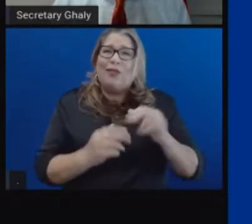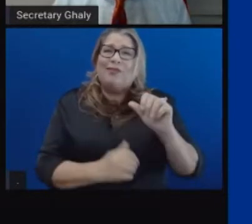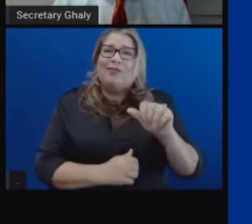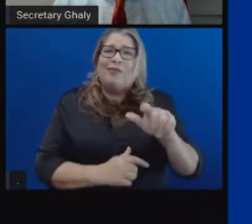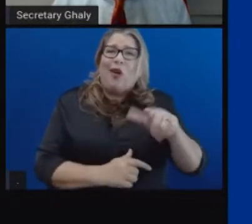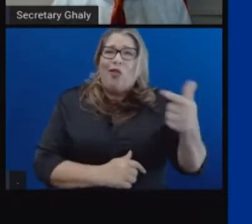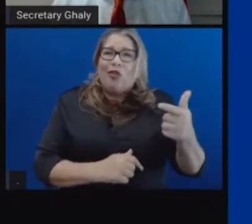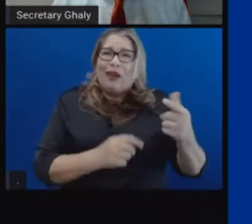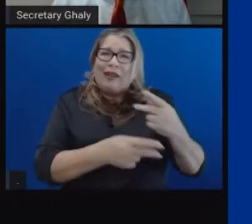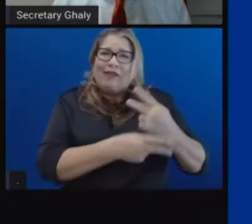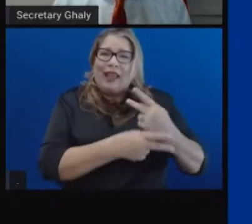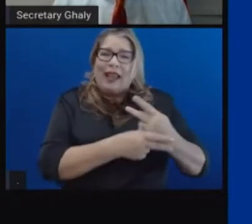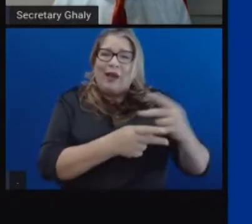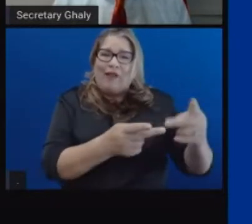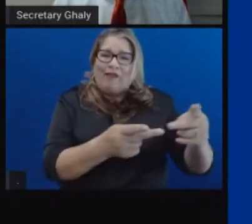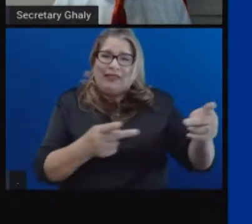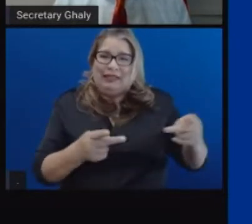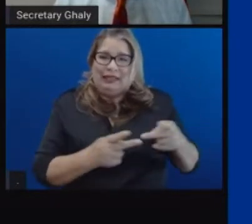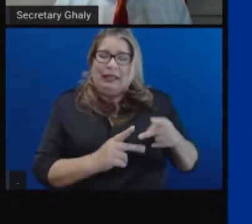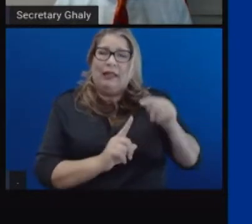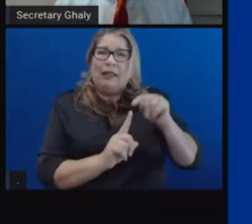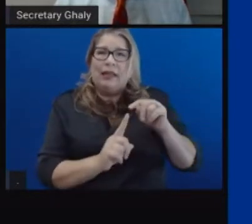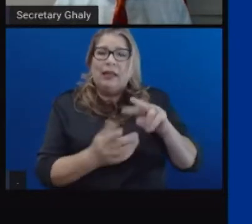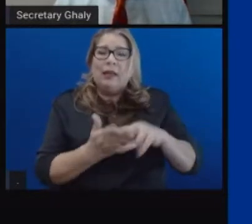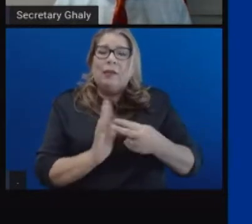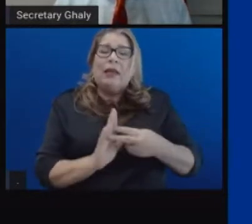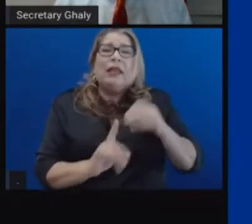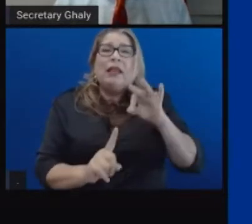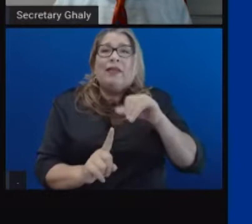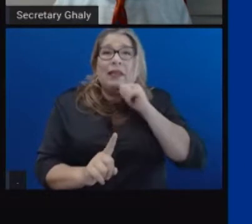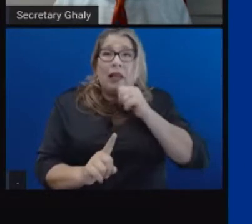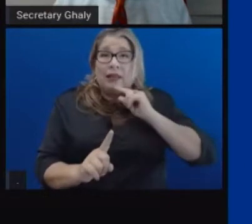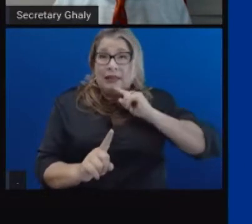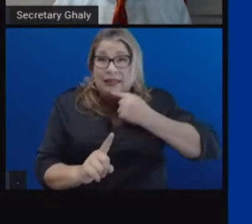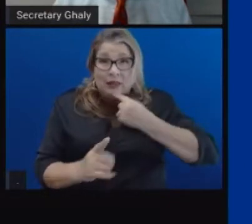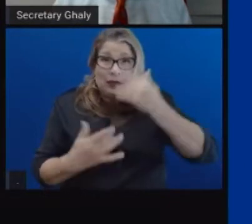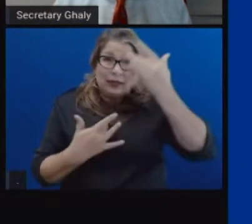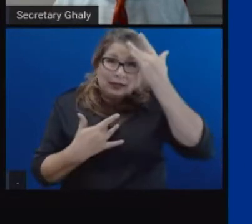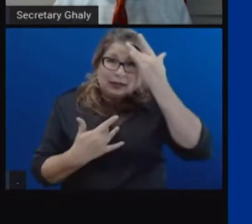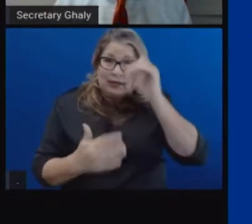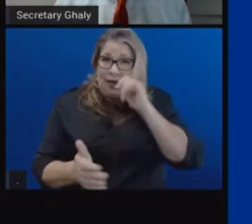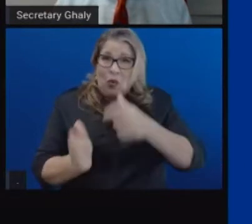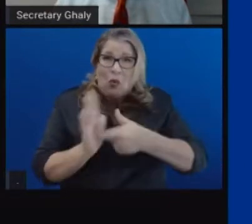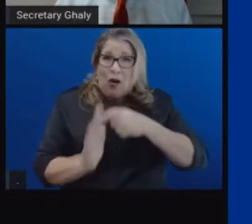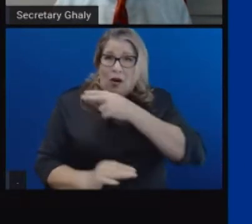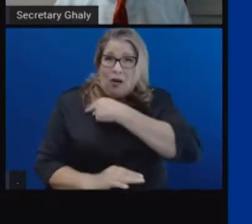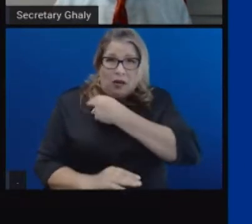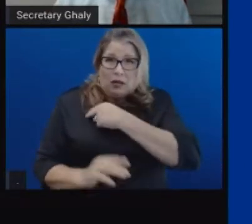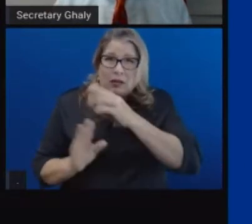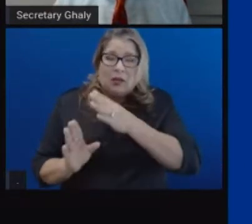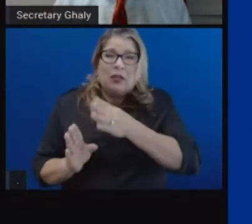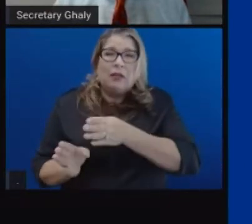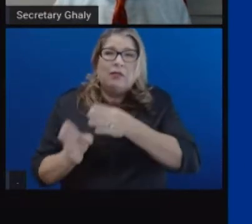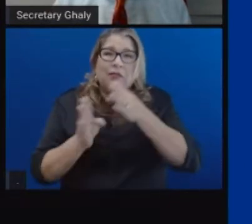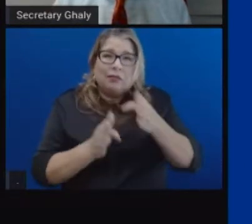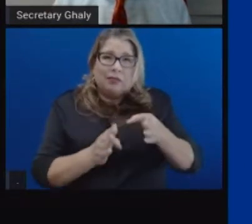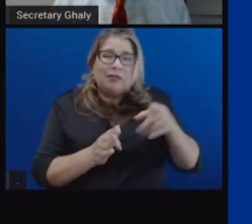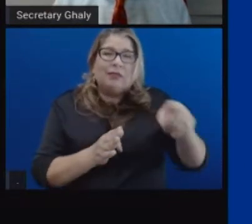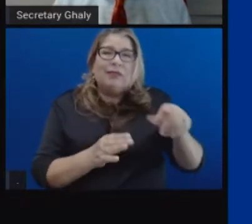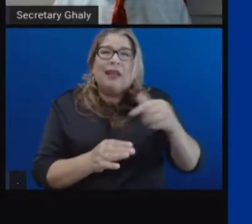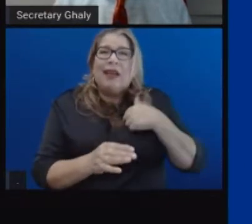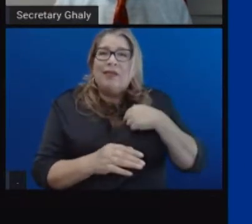we're using them in a more significant way to serve certain populations. And these aren't just alternate care